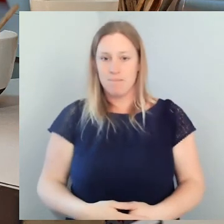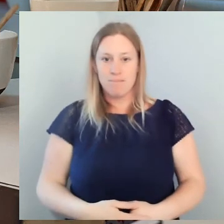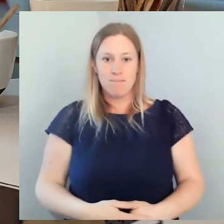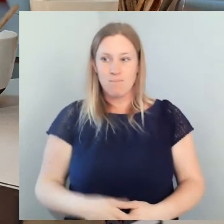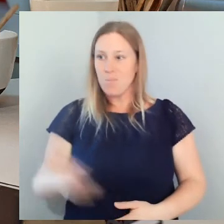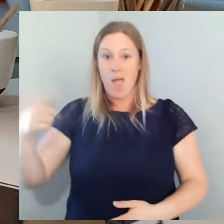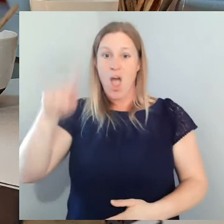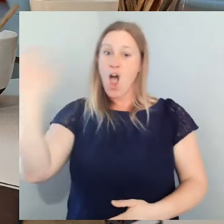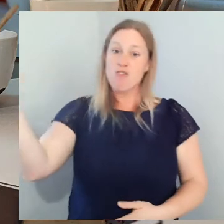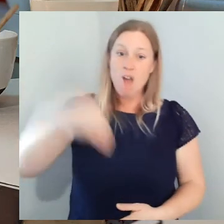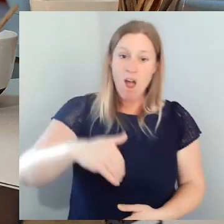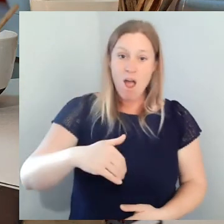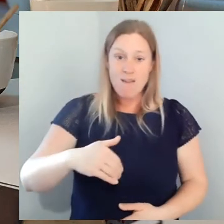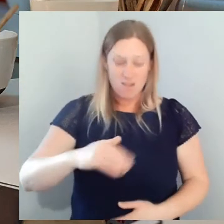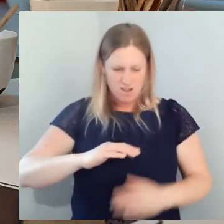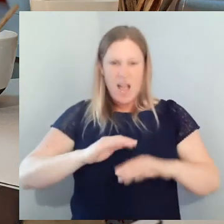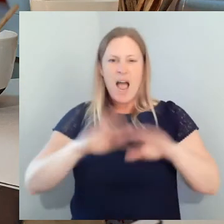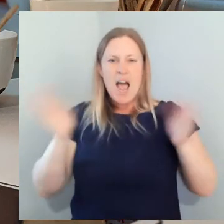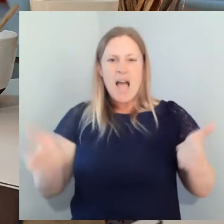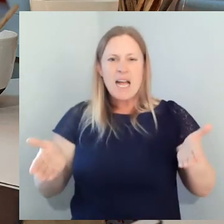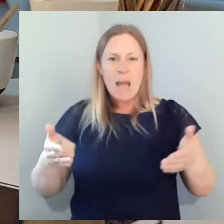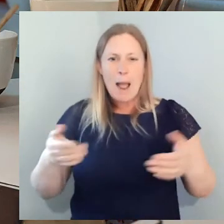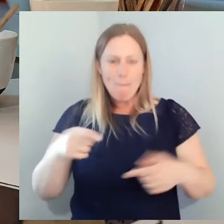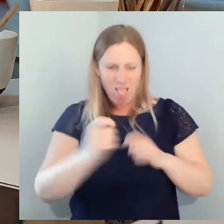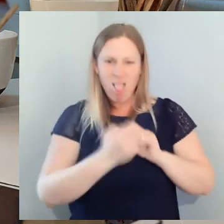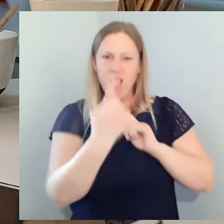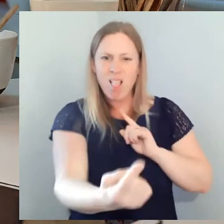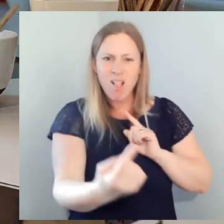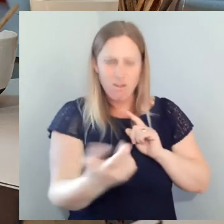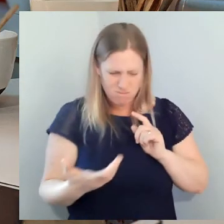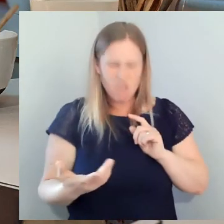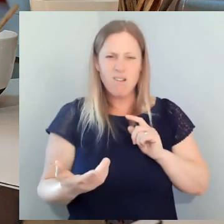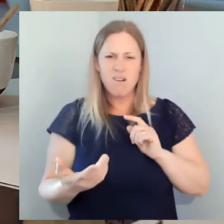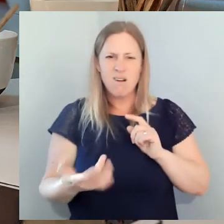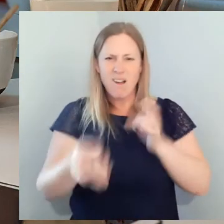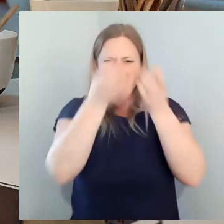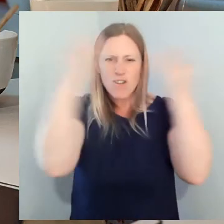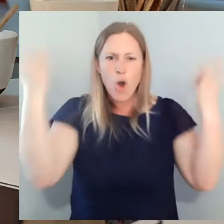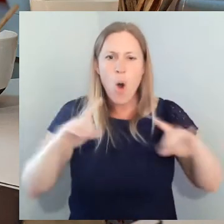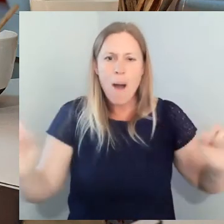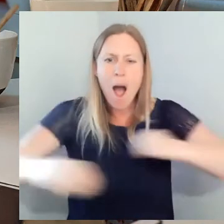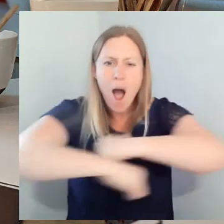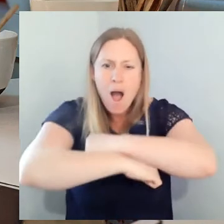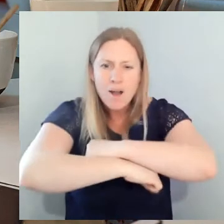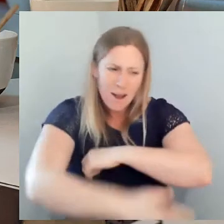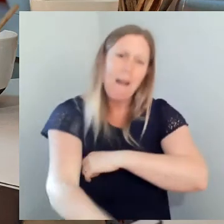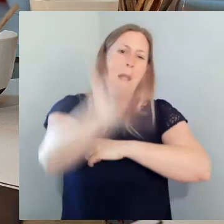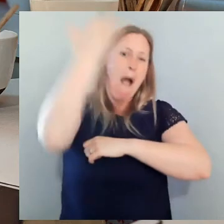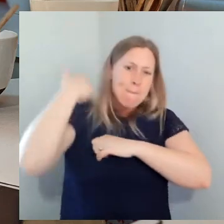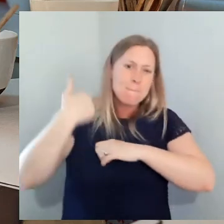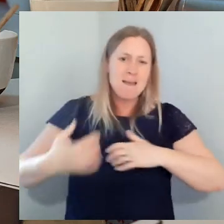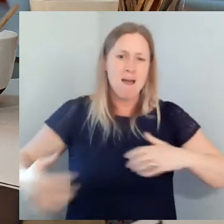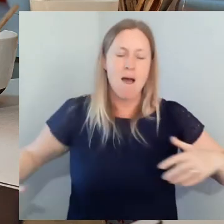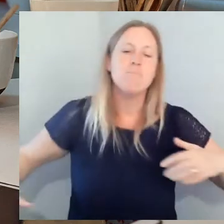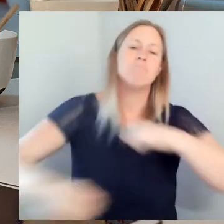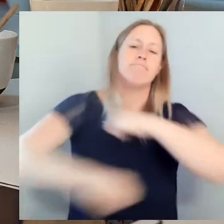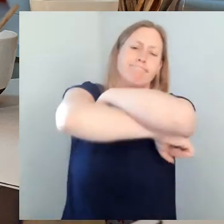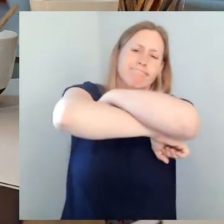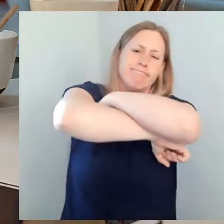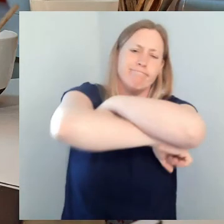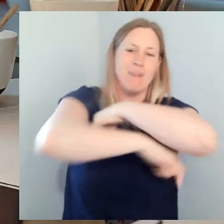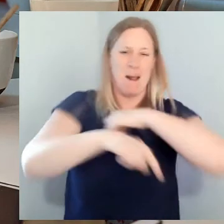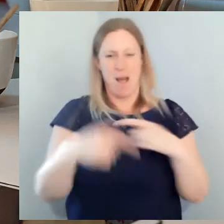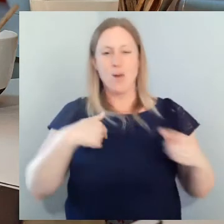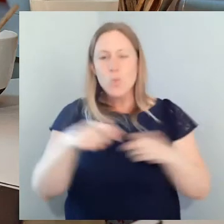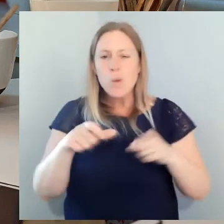the other side of the kitchen table, like we'd all but forgotten about hugging. "Come here," I said, and we did